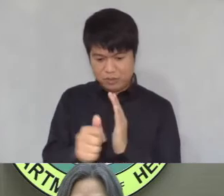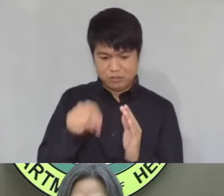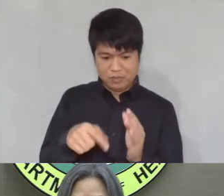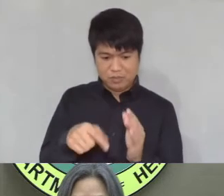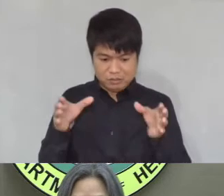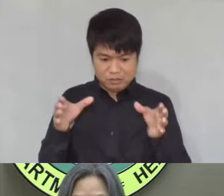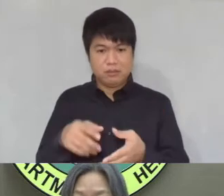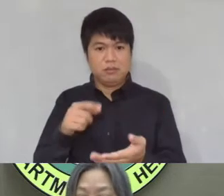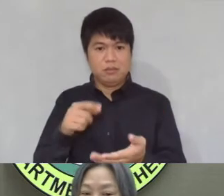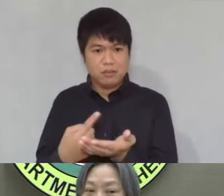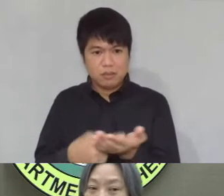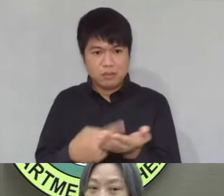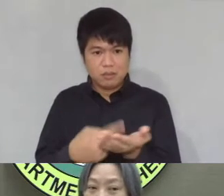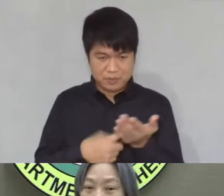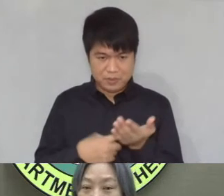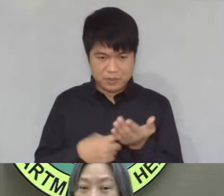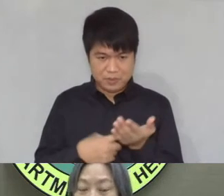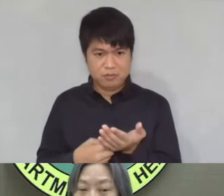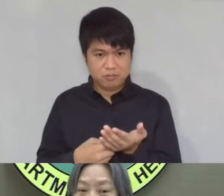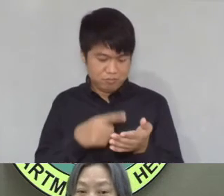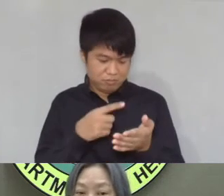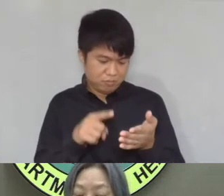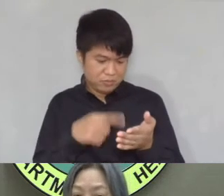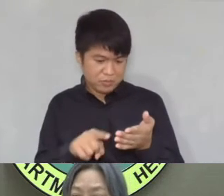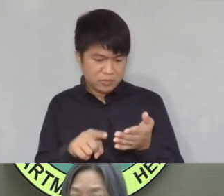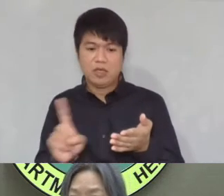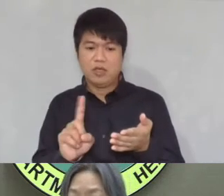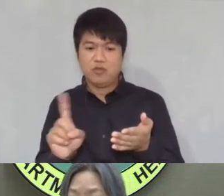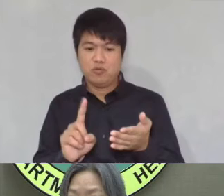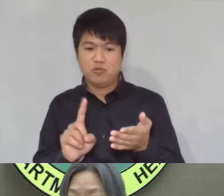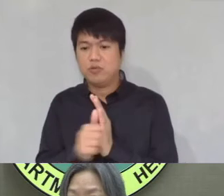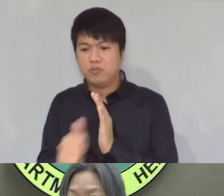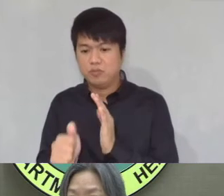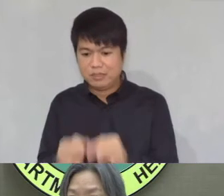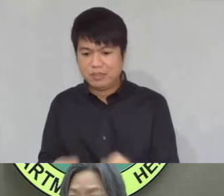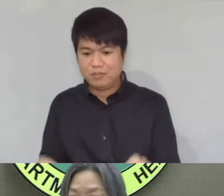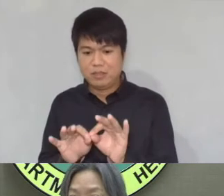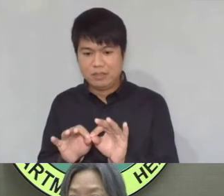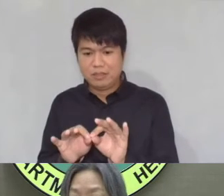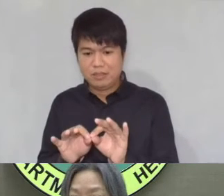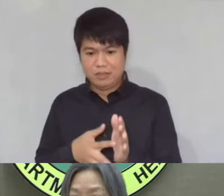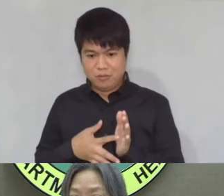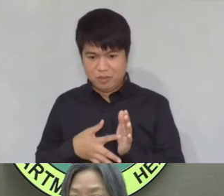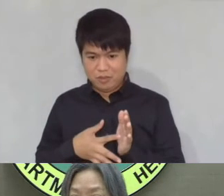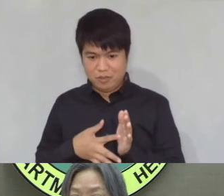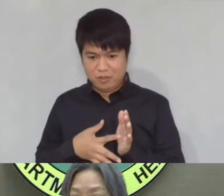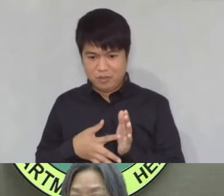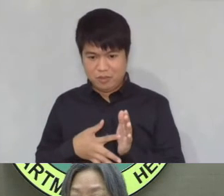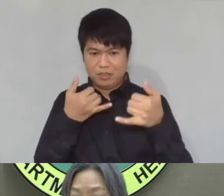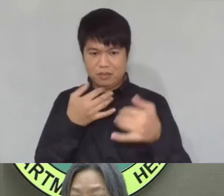and to know that there's also work being done here locally to finally determine what the competencies will be. So short